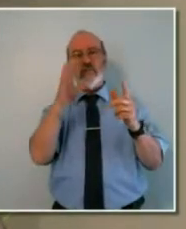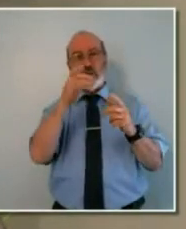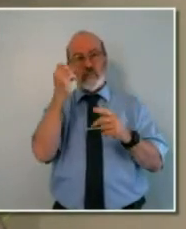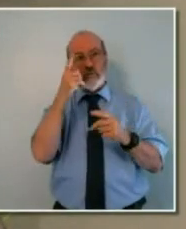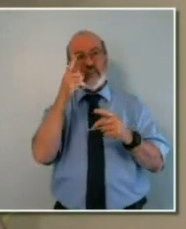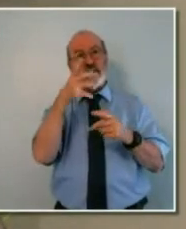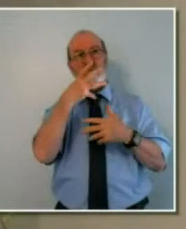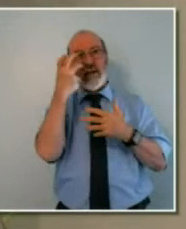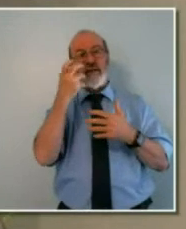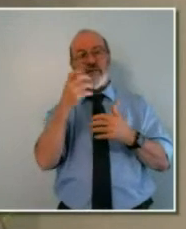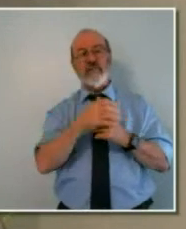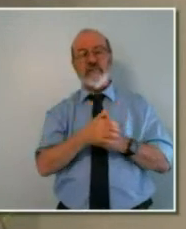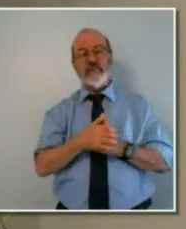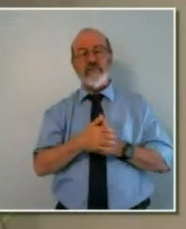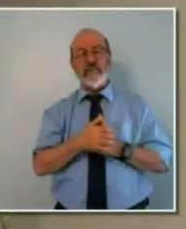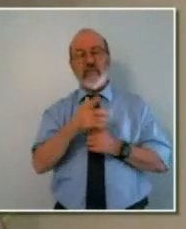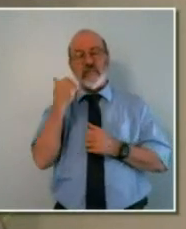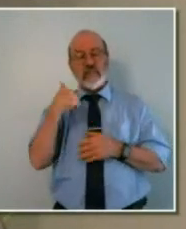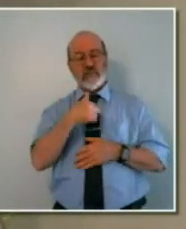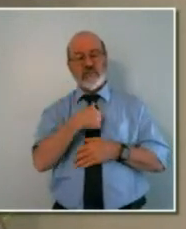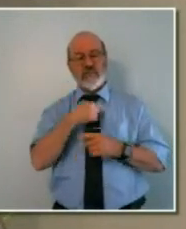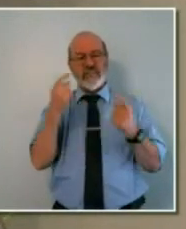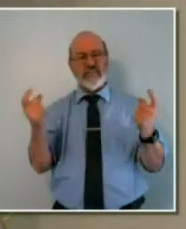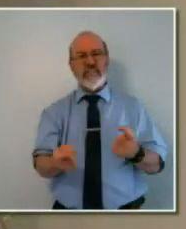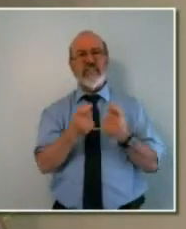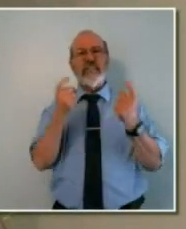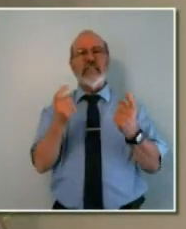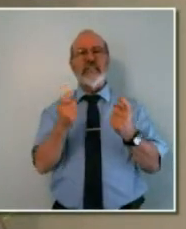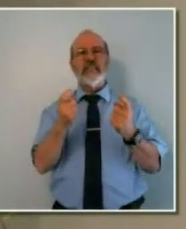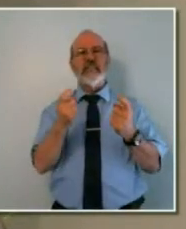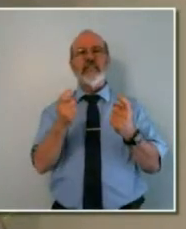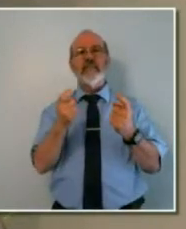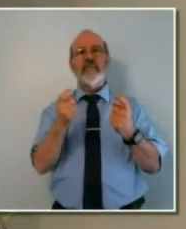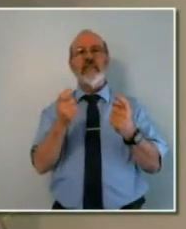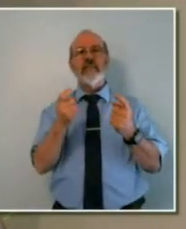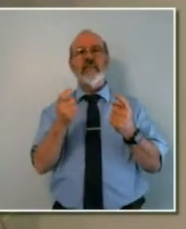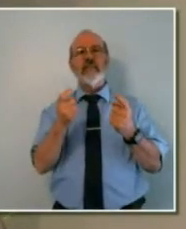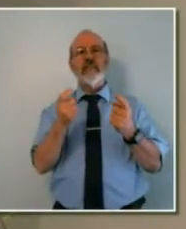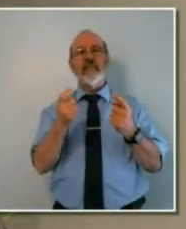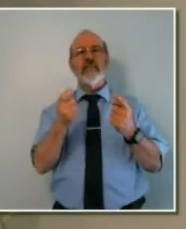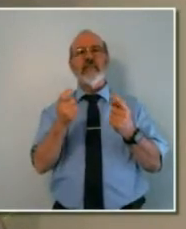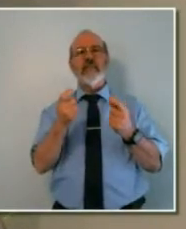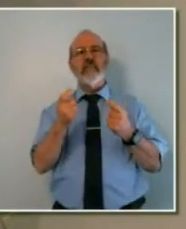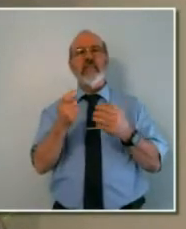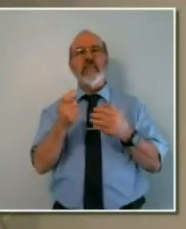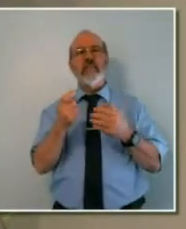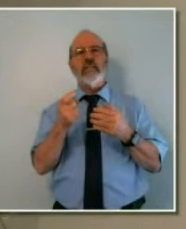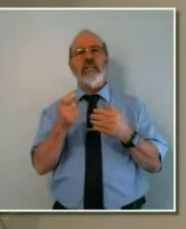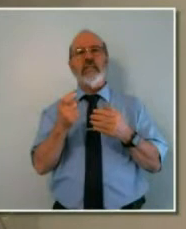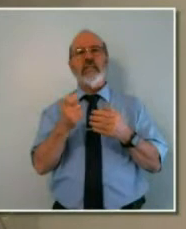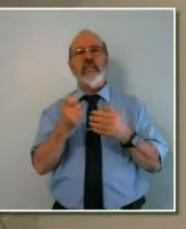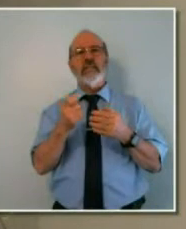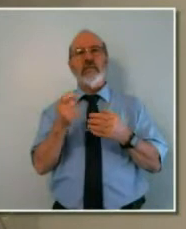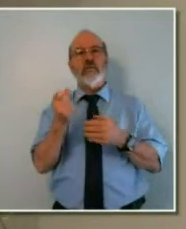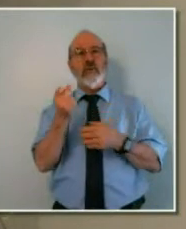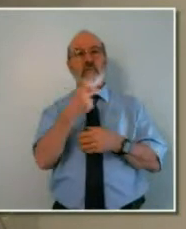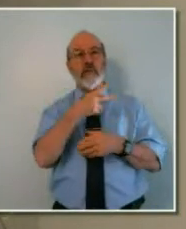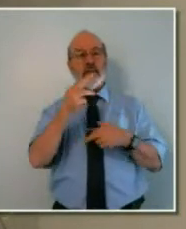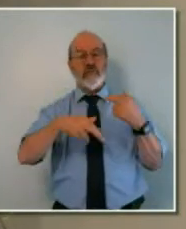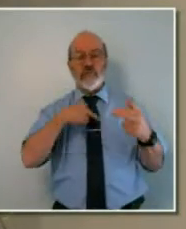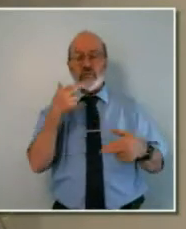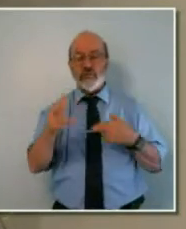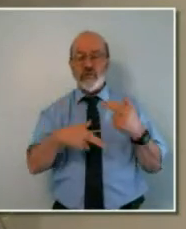angry because we've sinned. In those, going back to rejoicing,